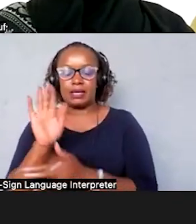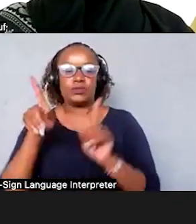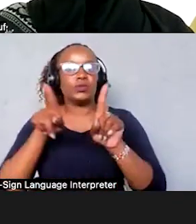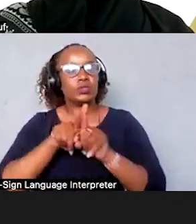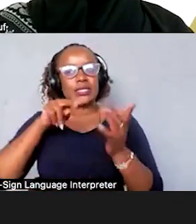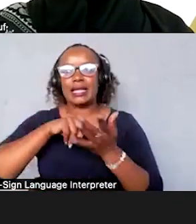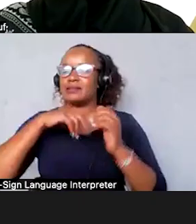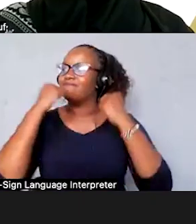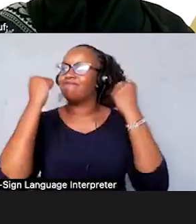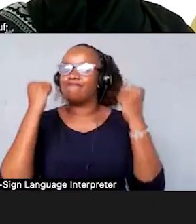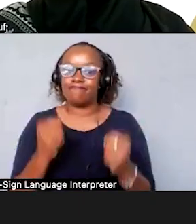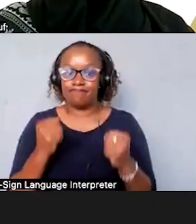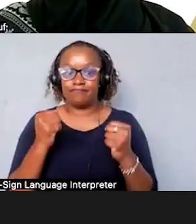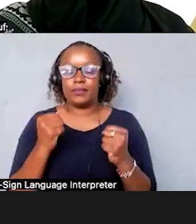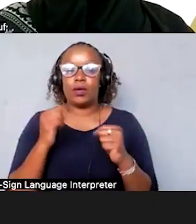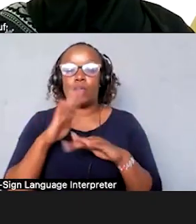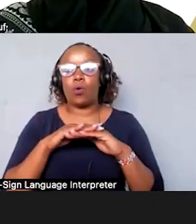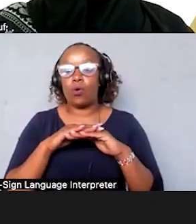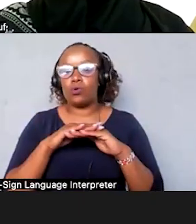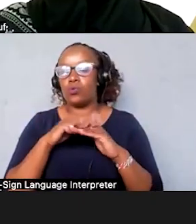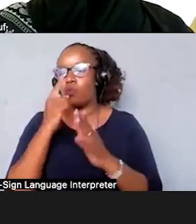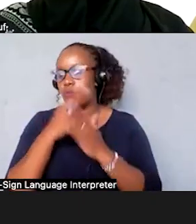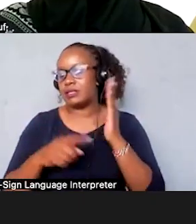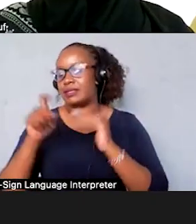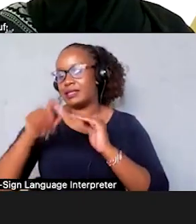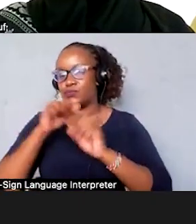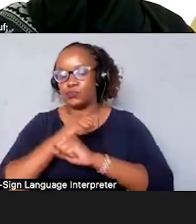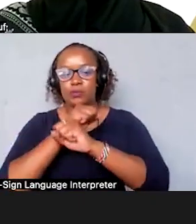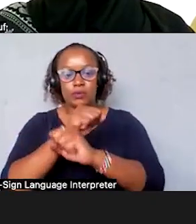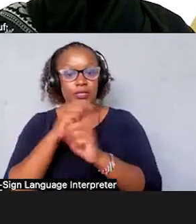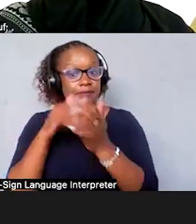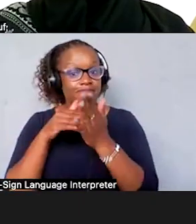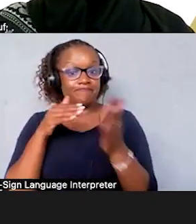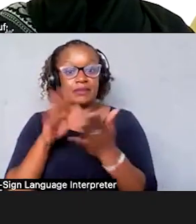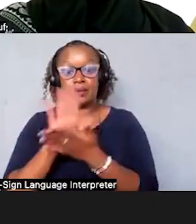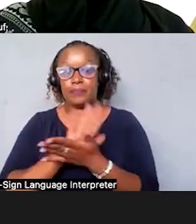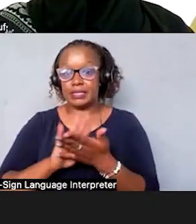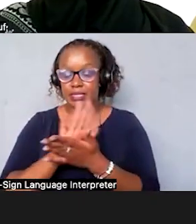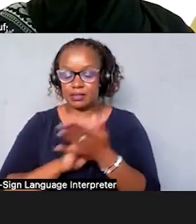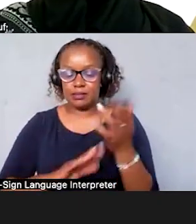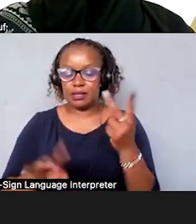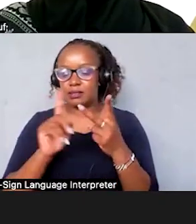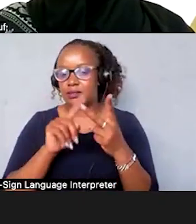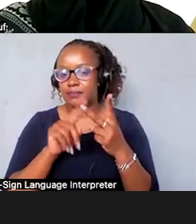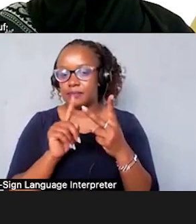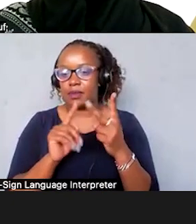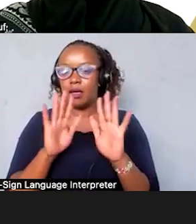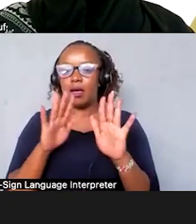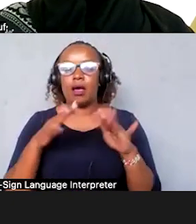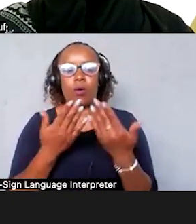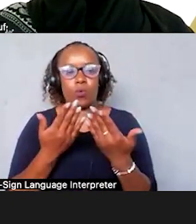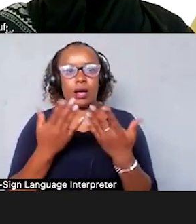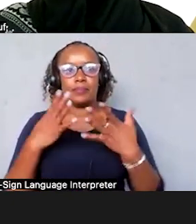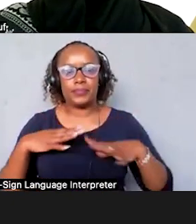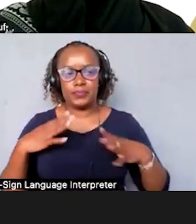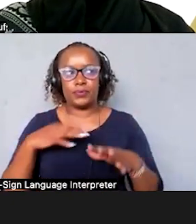what they should be protected against. So basically, the second question is that how are survivors delivering change